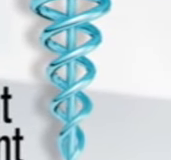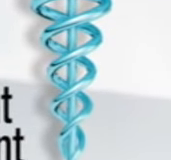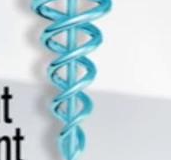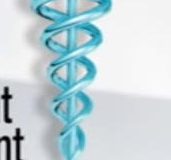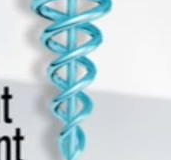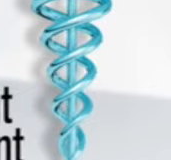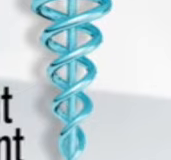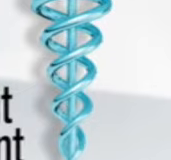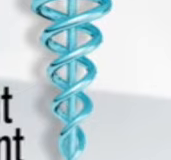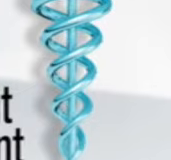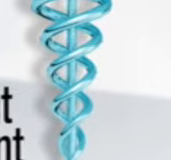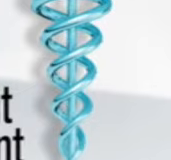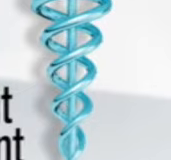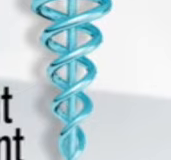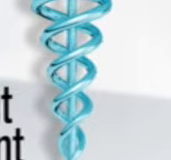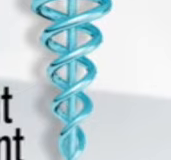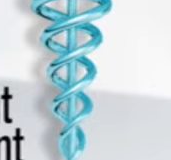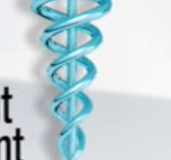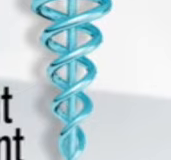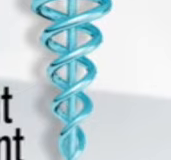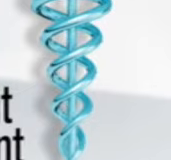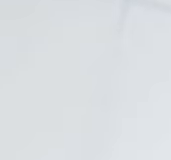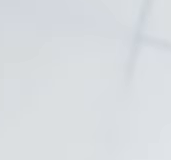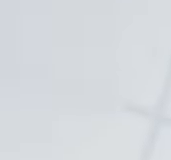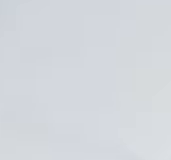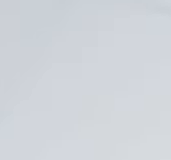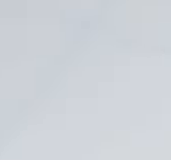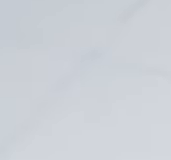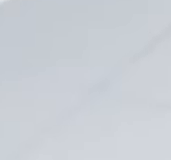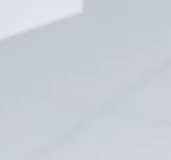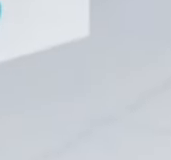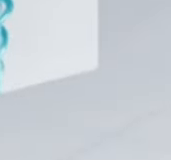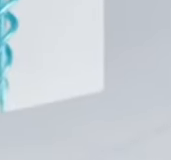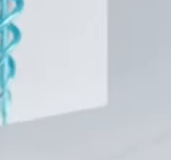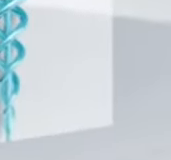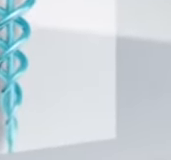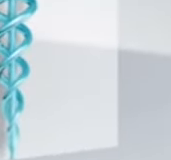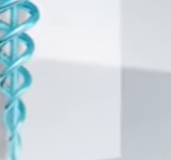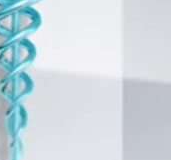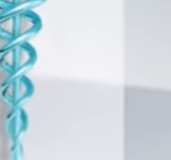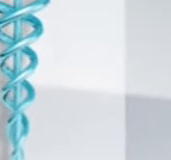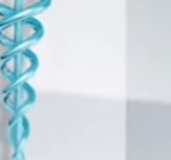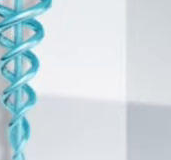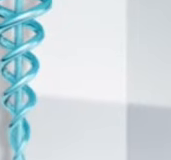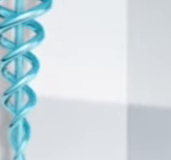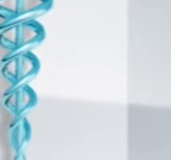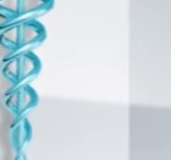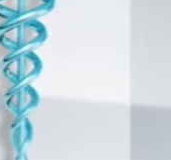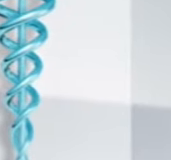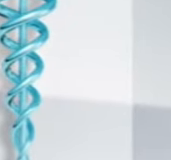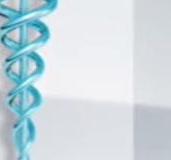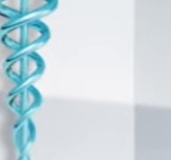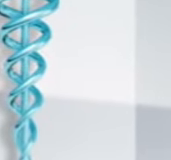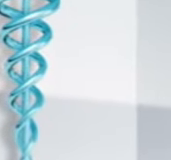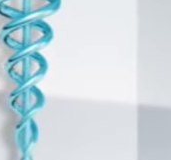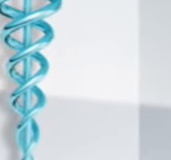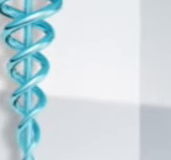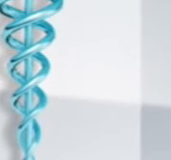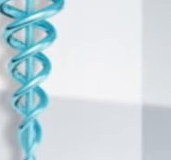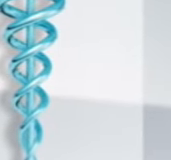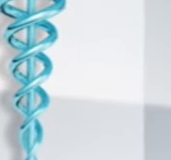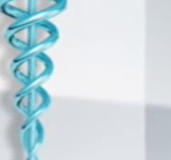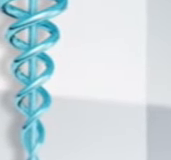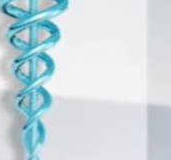which must be at a senior management position. The holder must also have a registration certificate and a